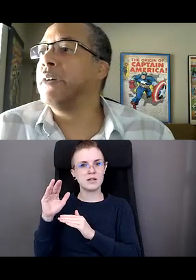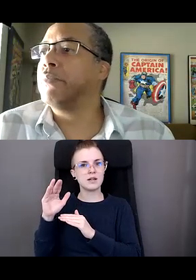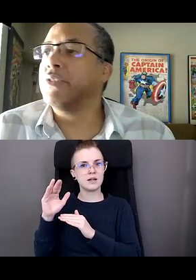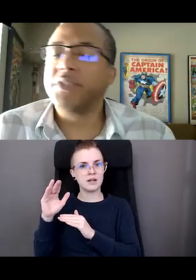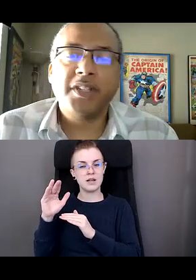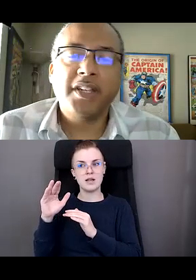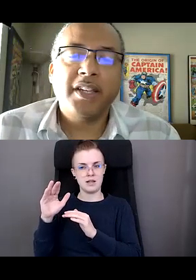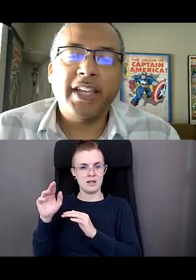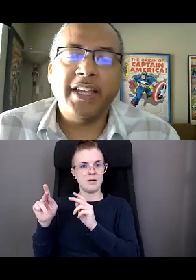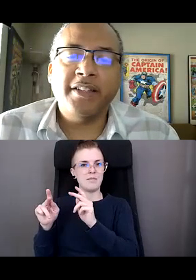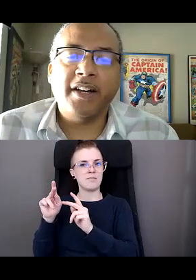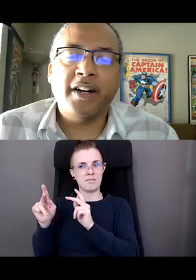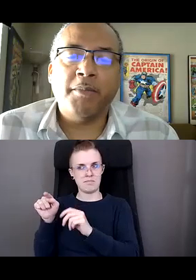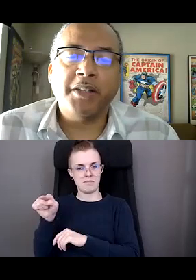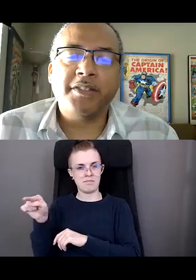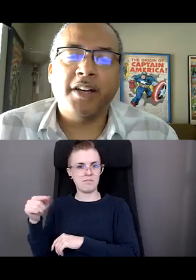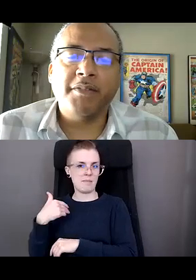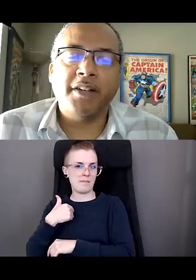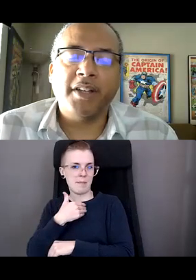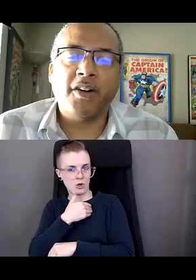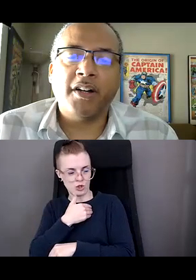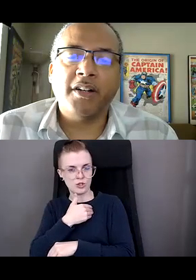participating members in a